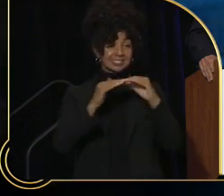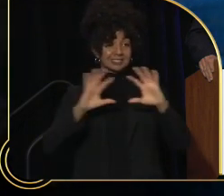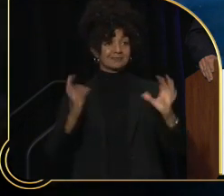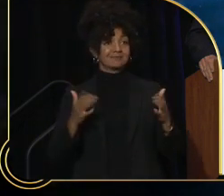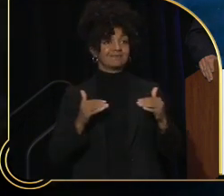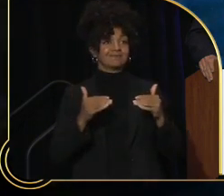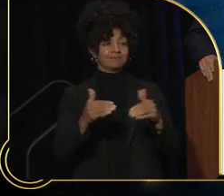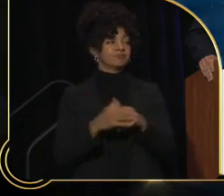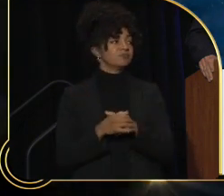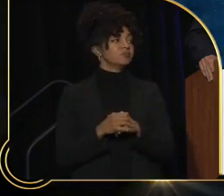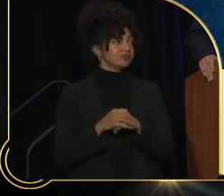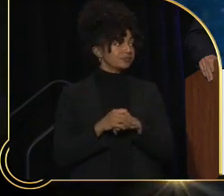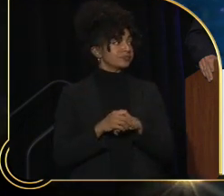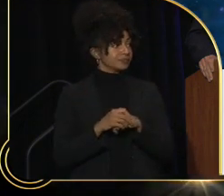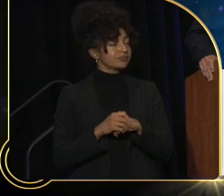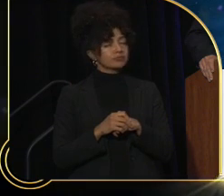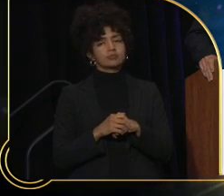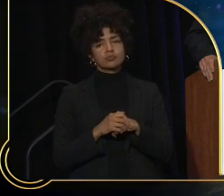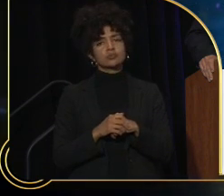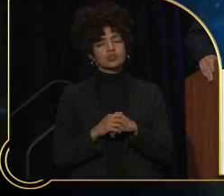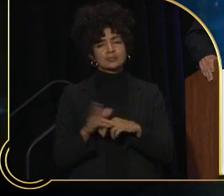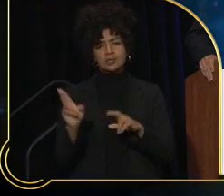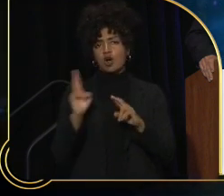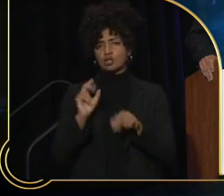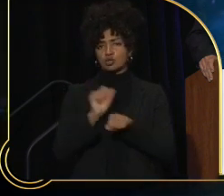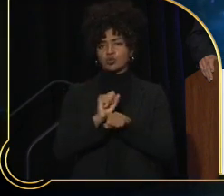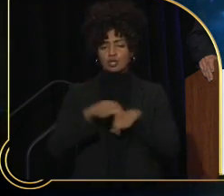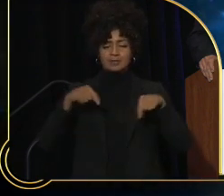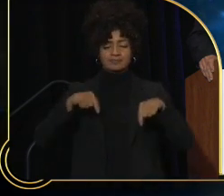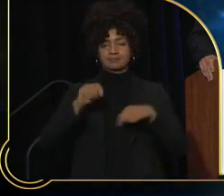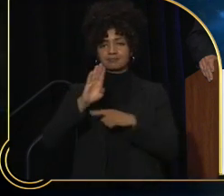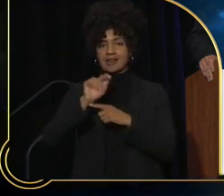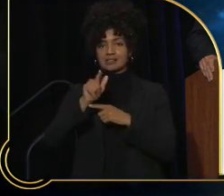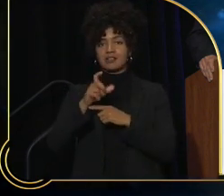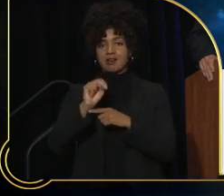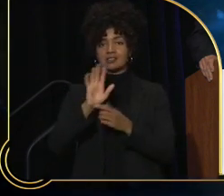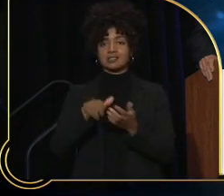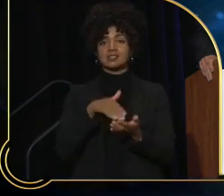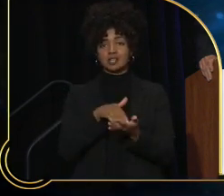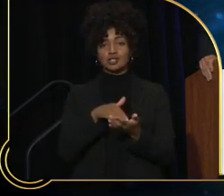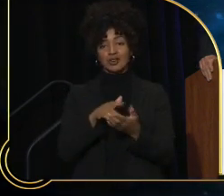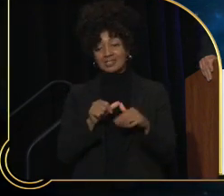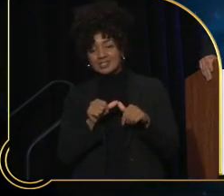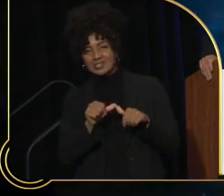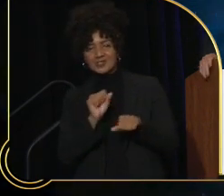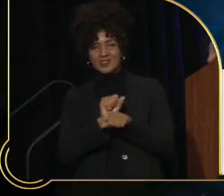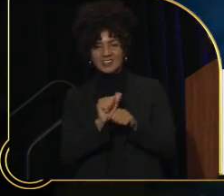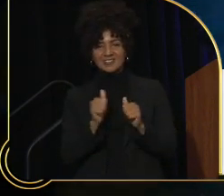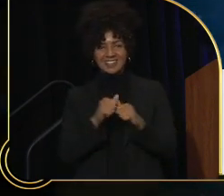work at the Bazelon Center and to continue to work.